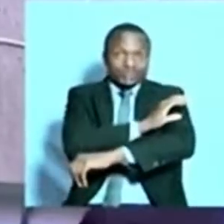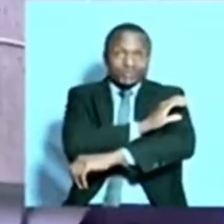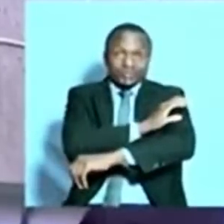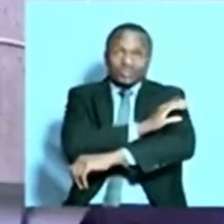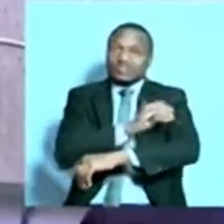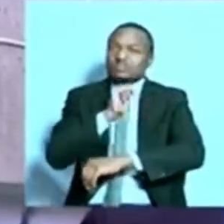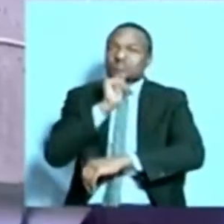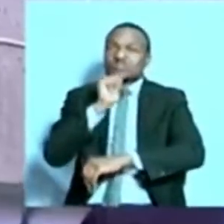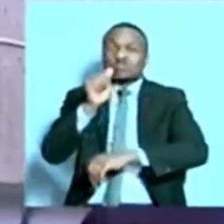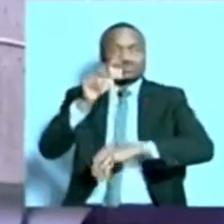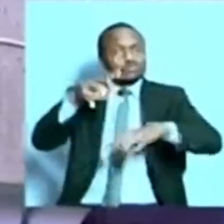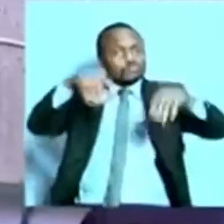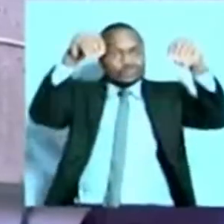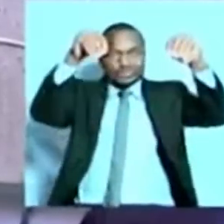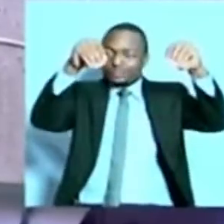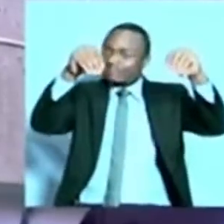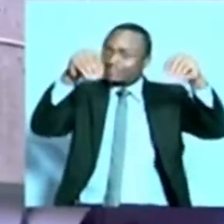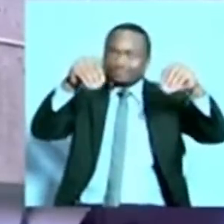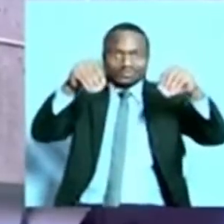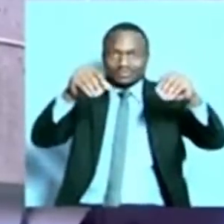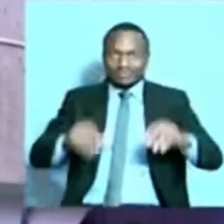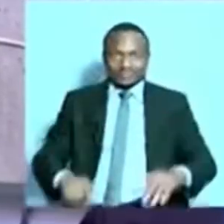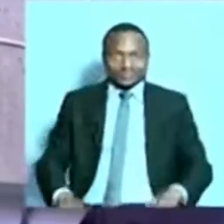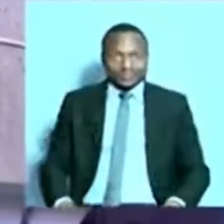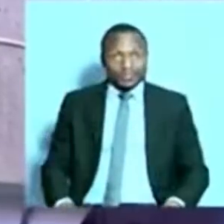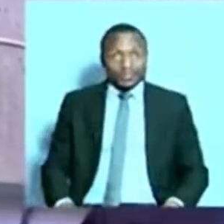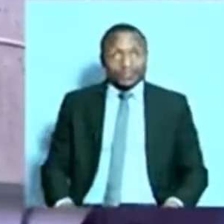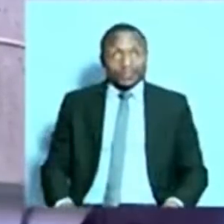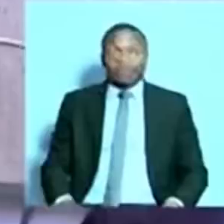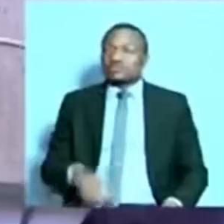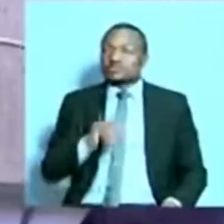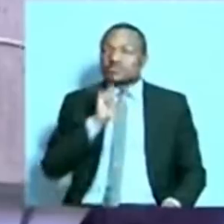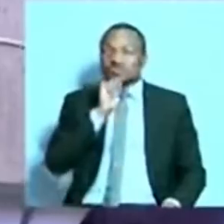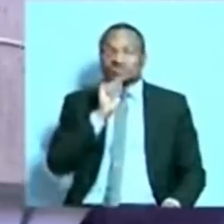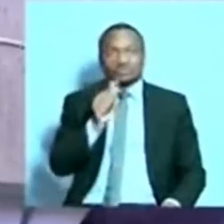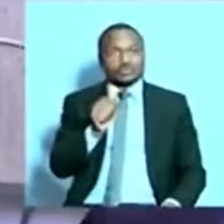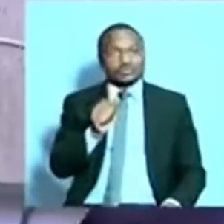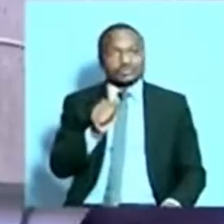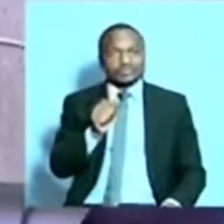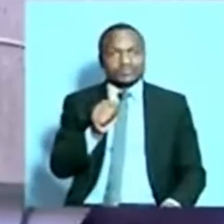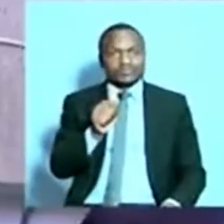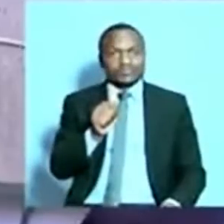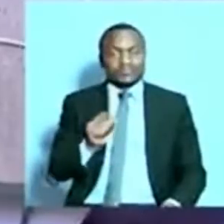are not load-shedded. In short, are not